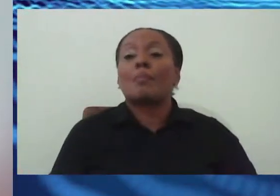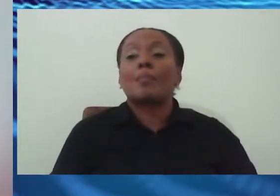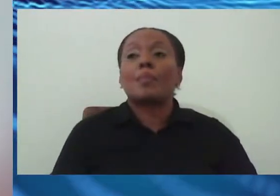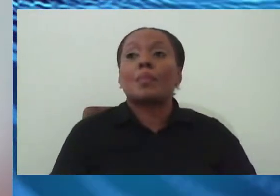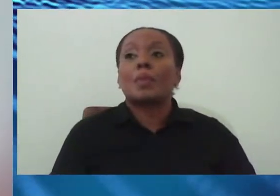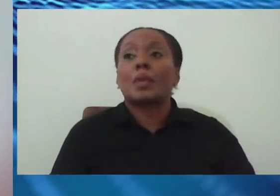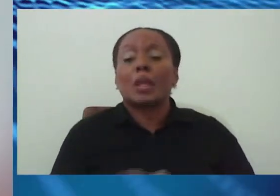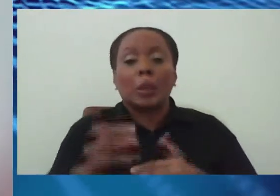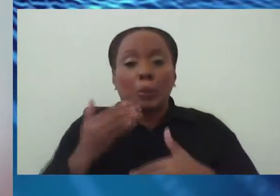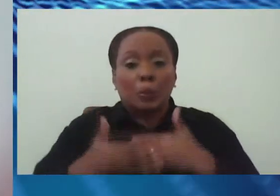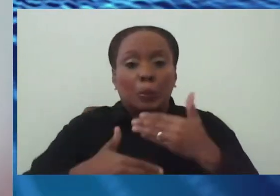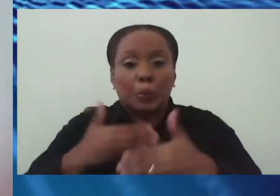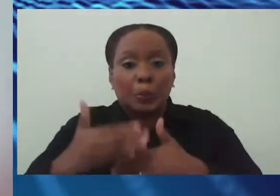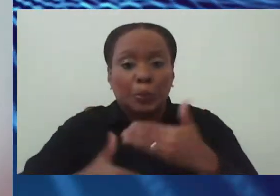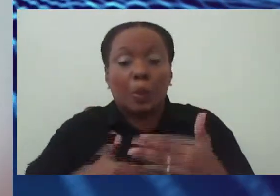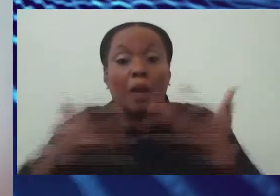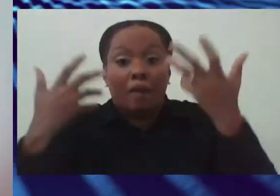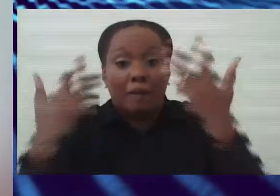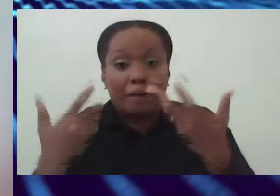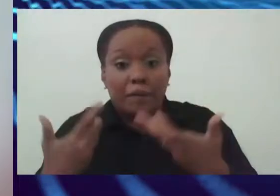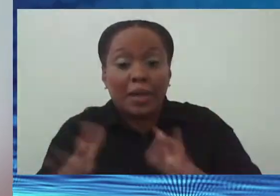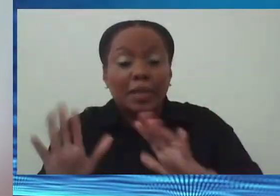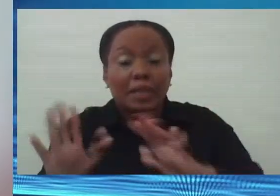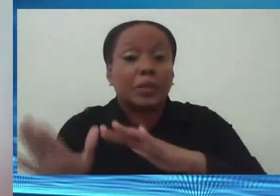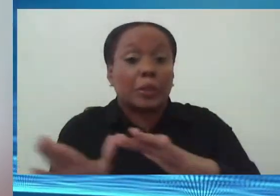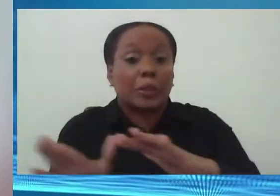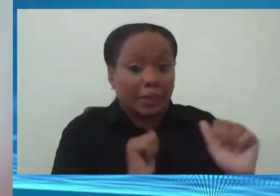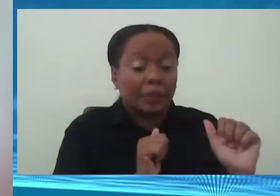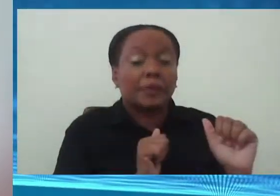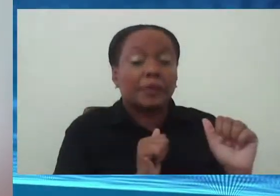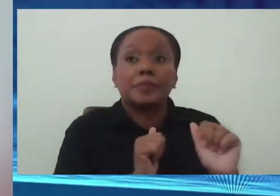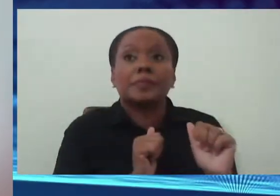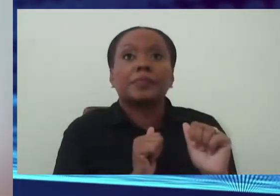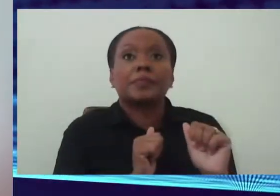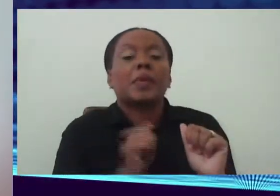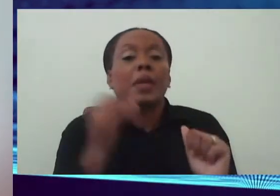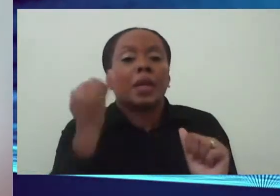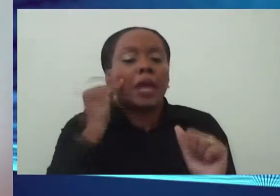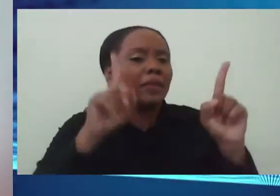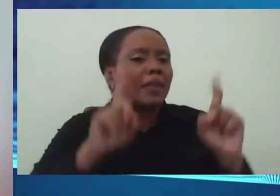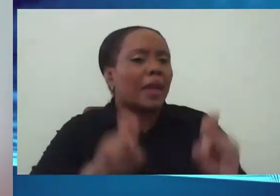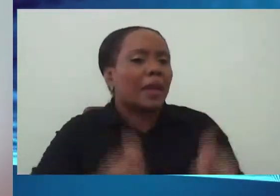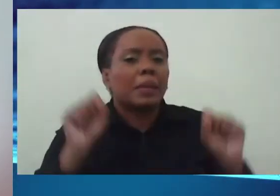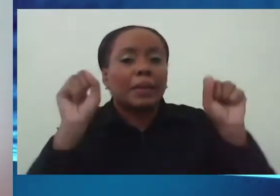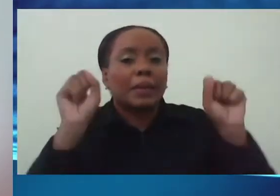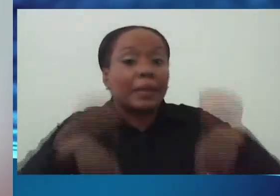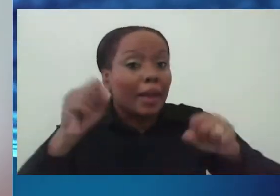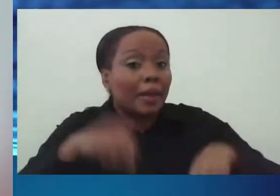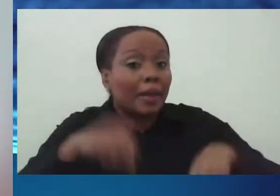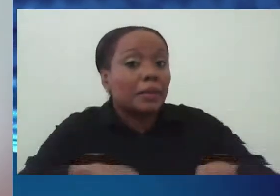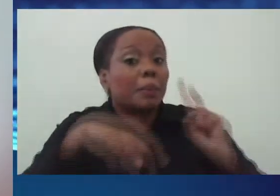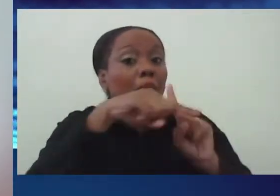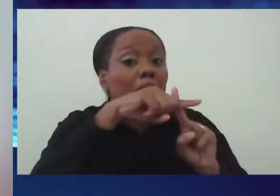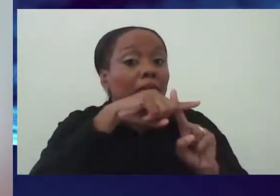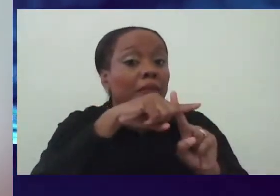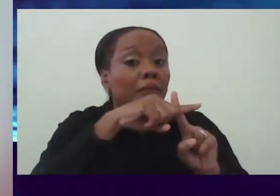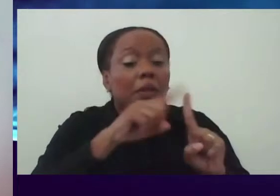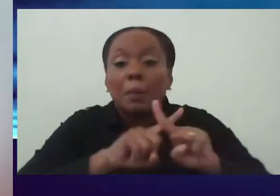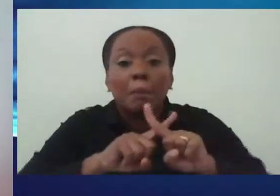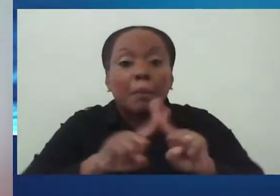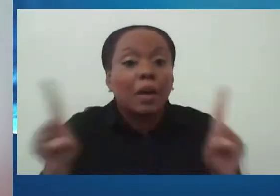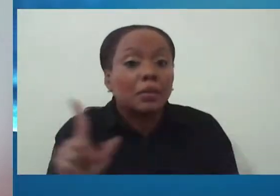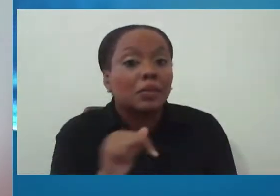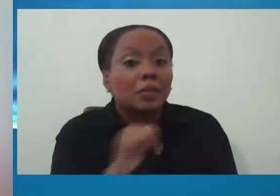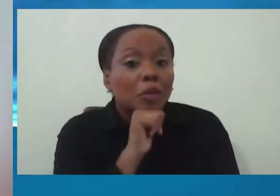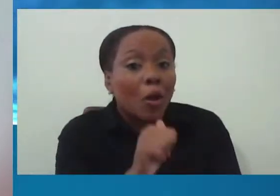discharged, who have been cleared, who have been identified as being non-infectious to return to work without a test. And we've also